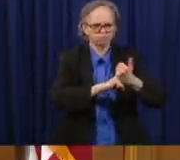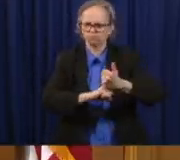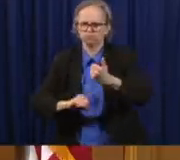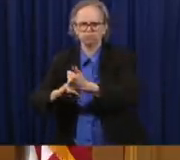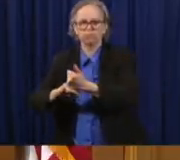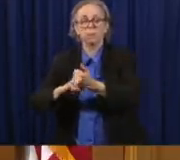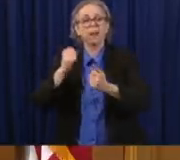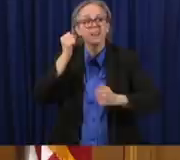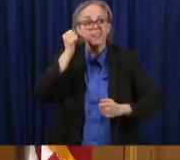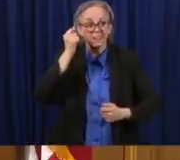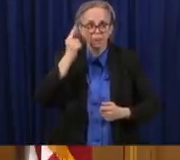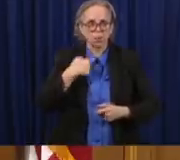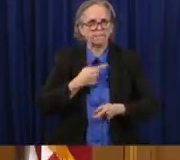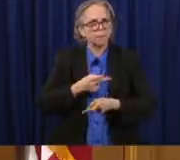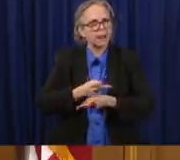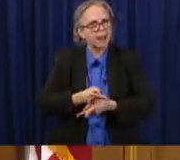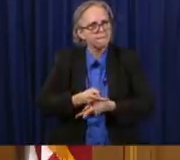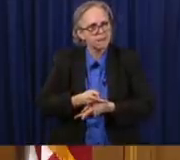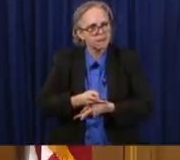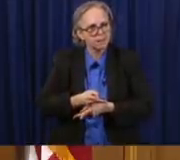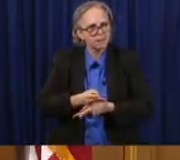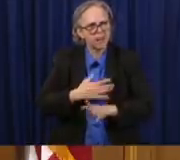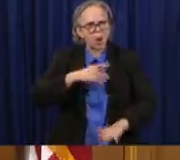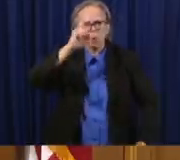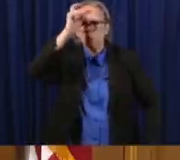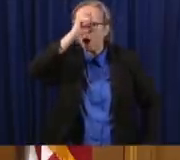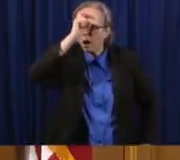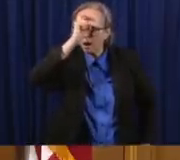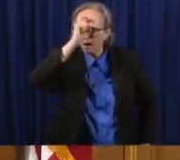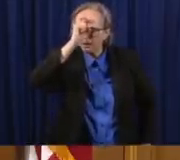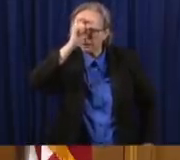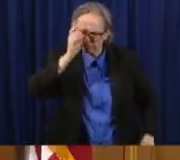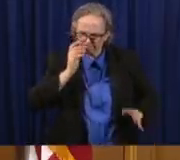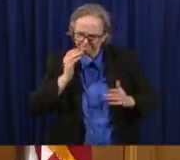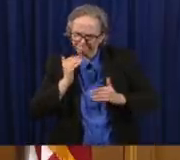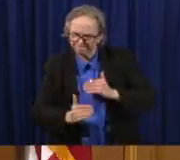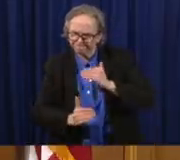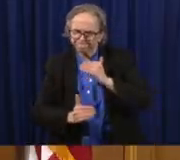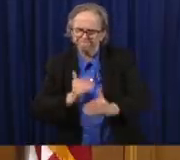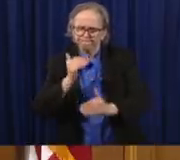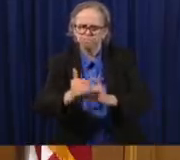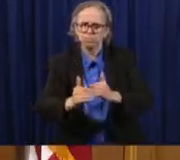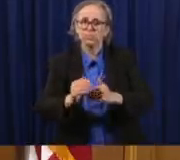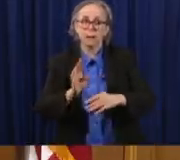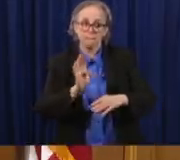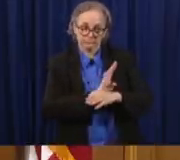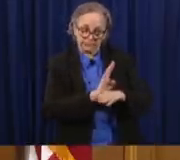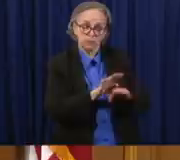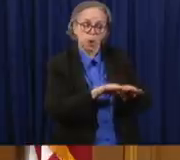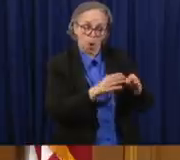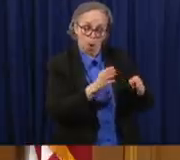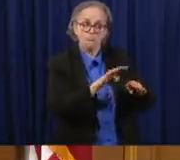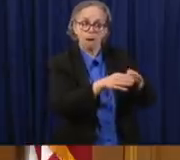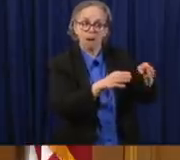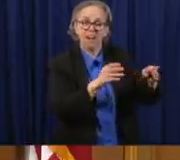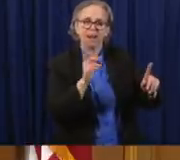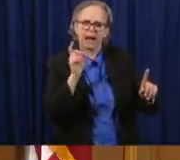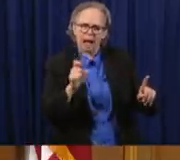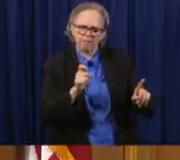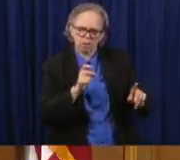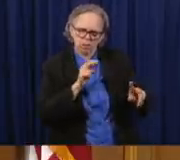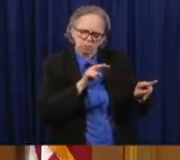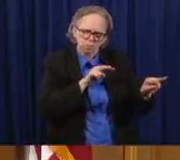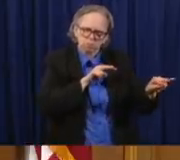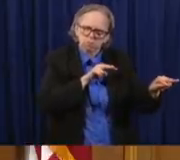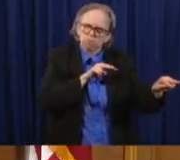it. When we put businesses back in, we've got to make sure that they can do everything they can to as much